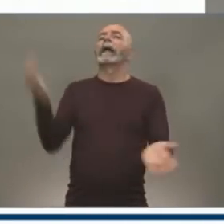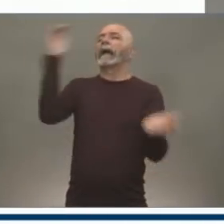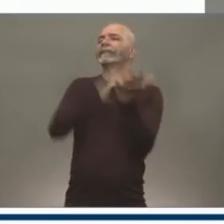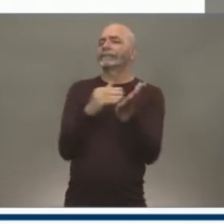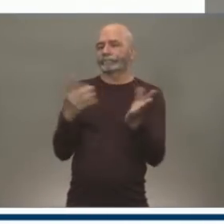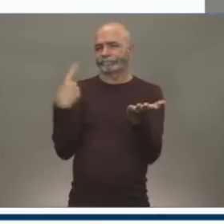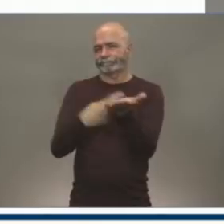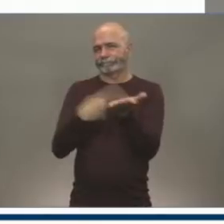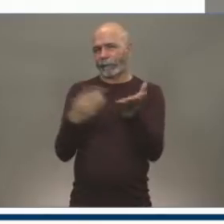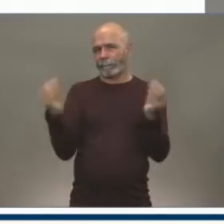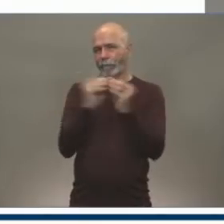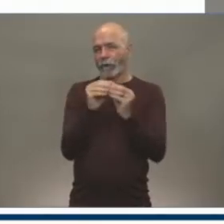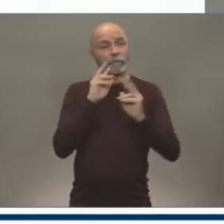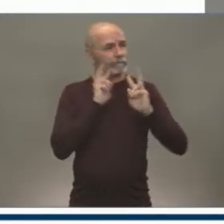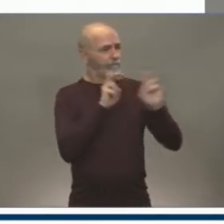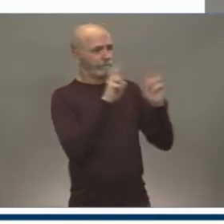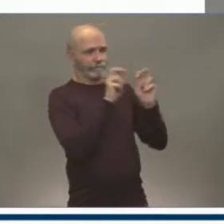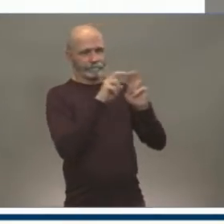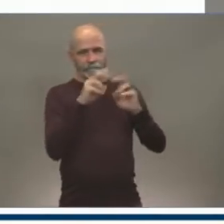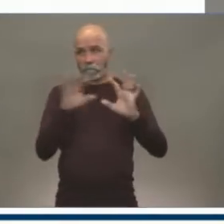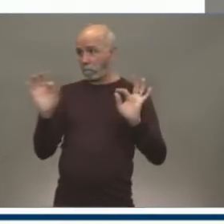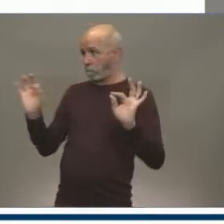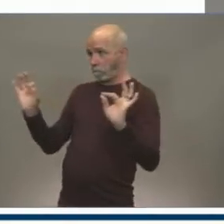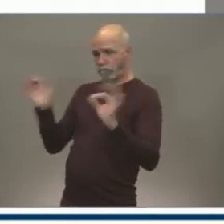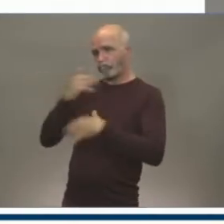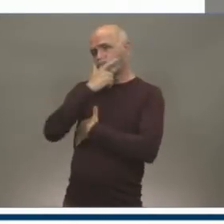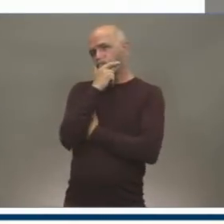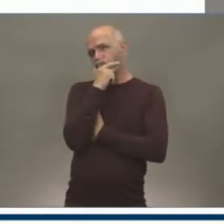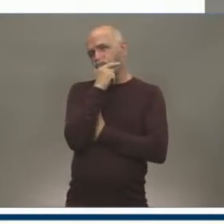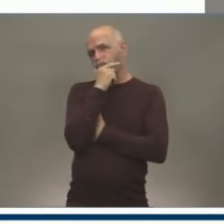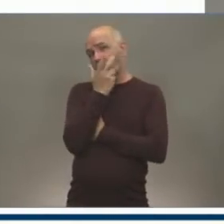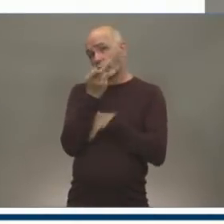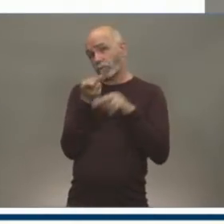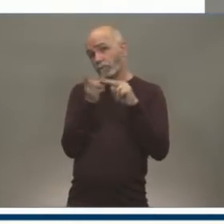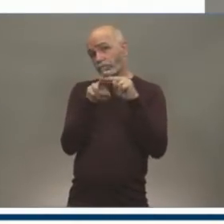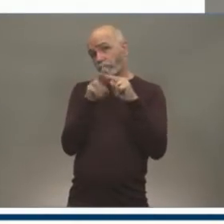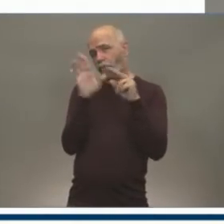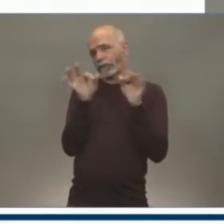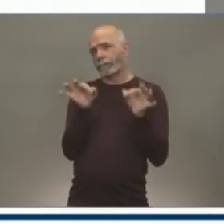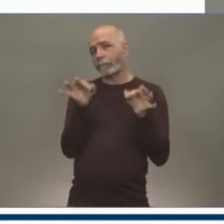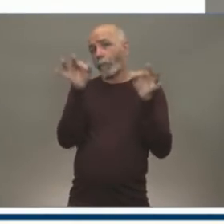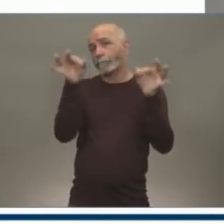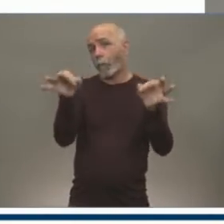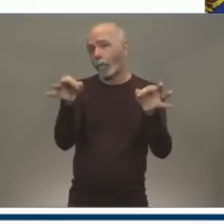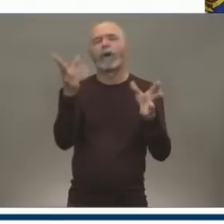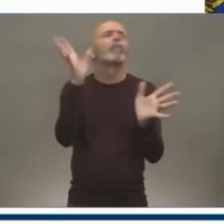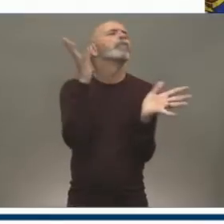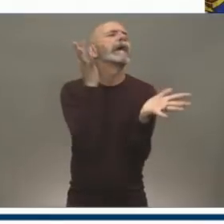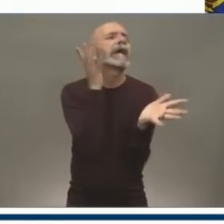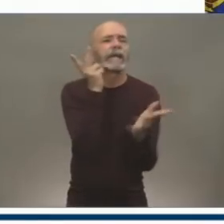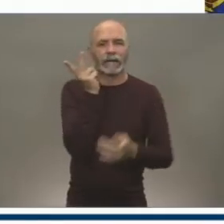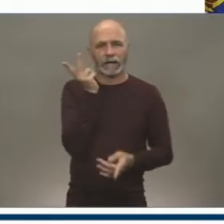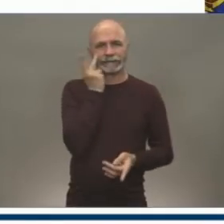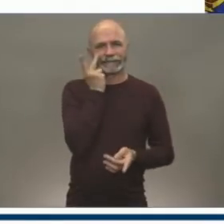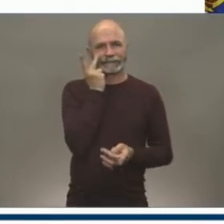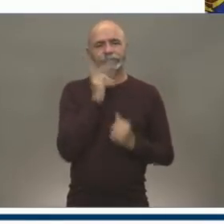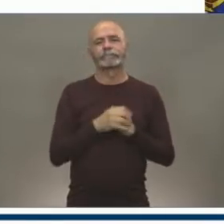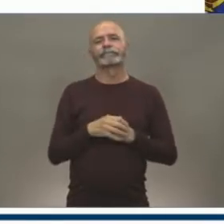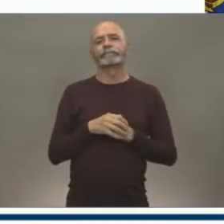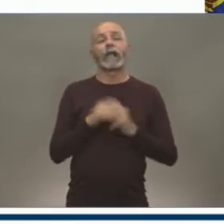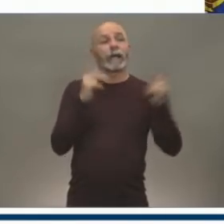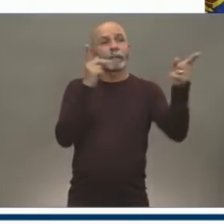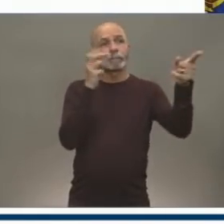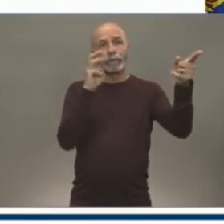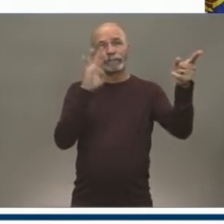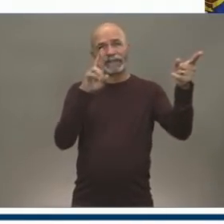we'll reassess. It may need another week. It may need 2 weeks, but we'll work through that when we get there. I think all of us should plan that this holiday